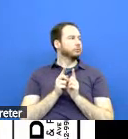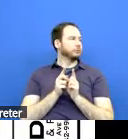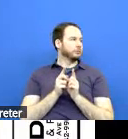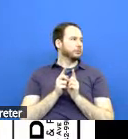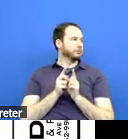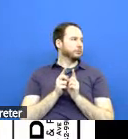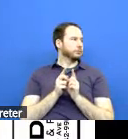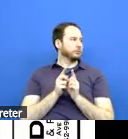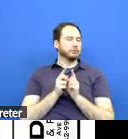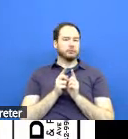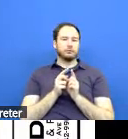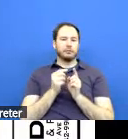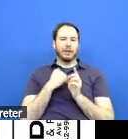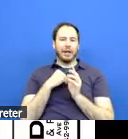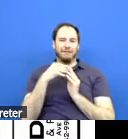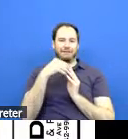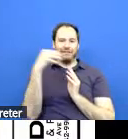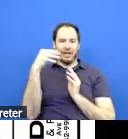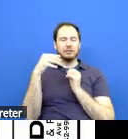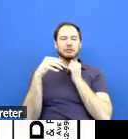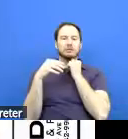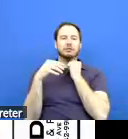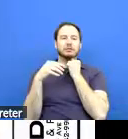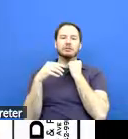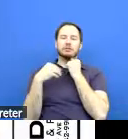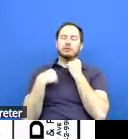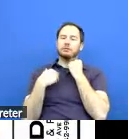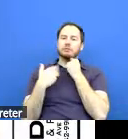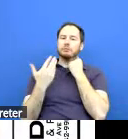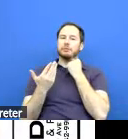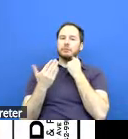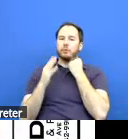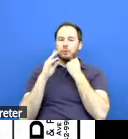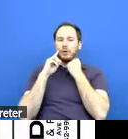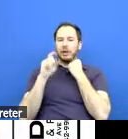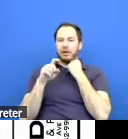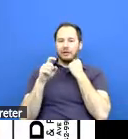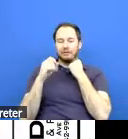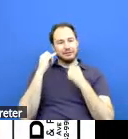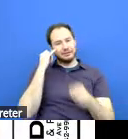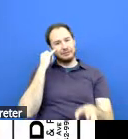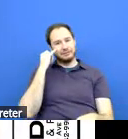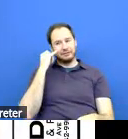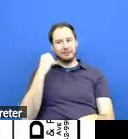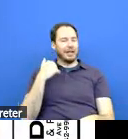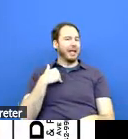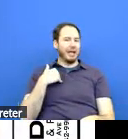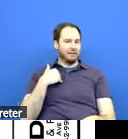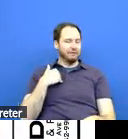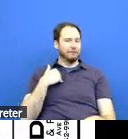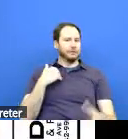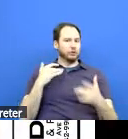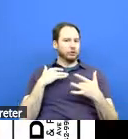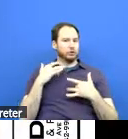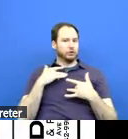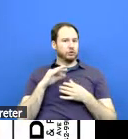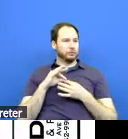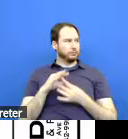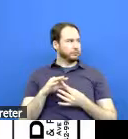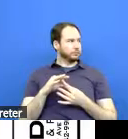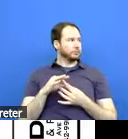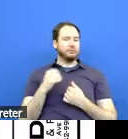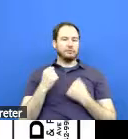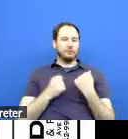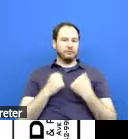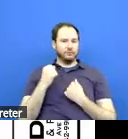there is that fence there. It might take a look at is, if there's a concern about a